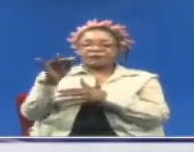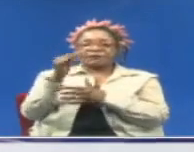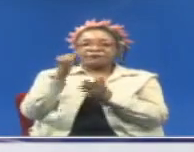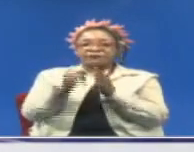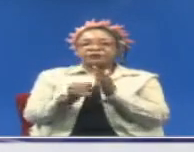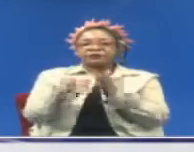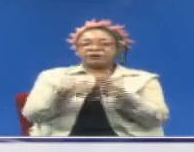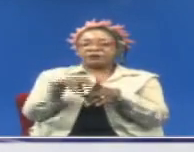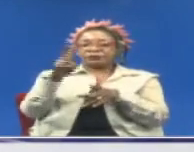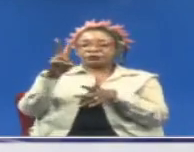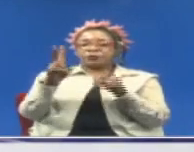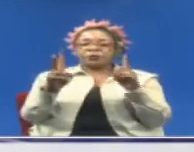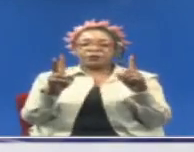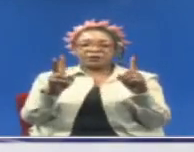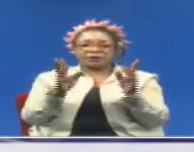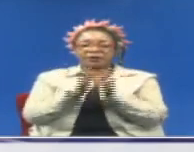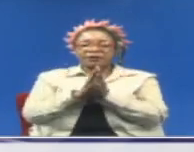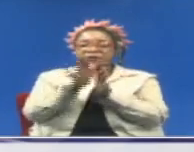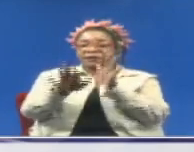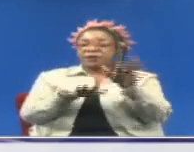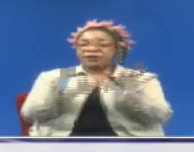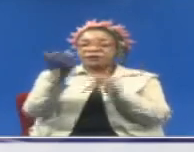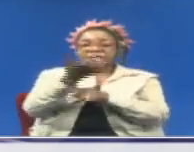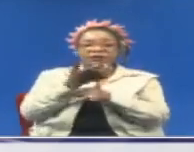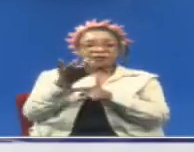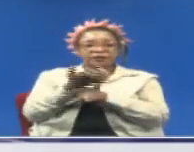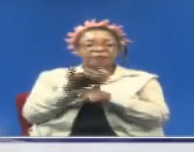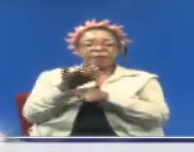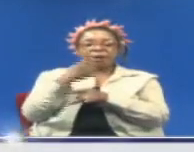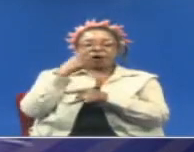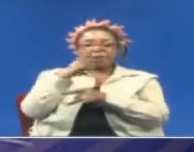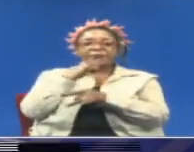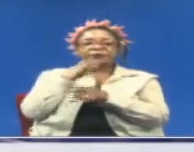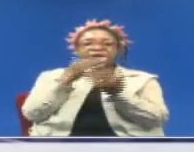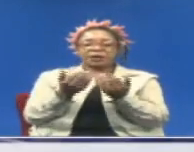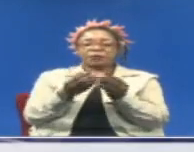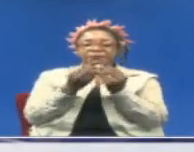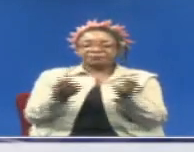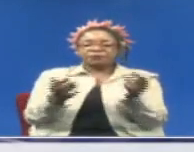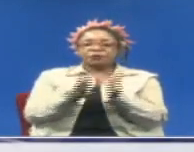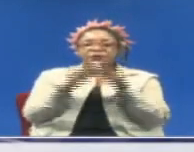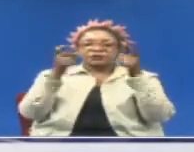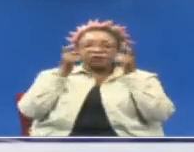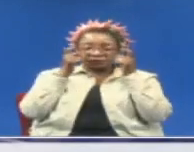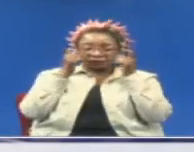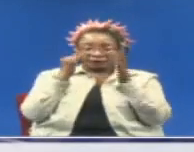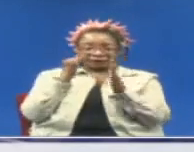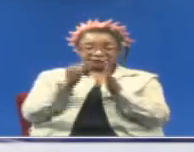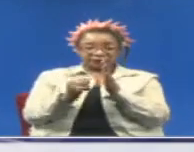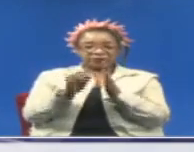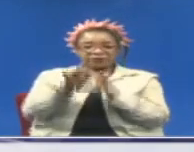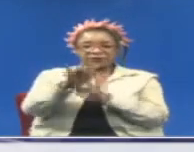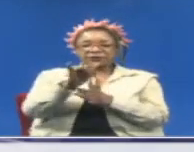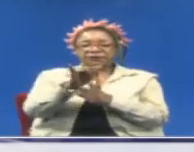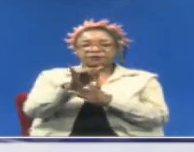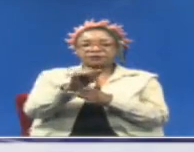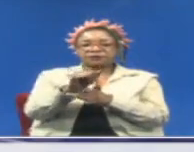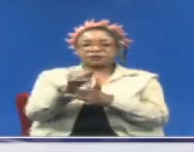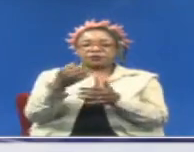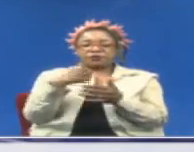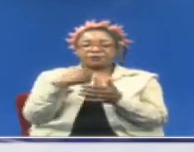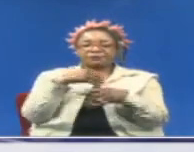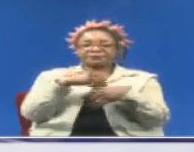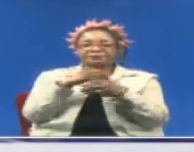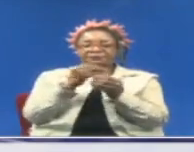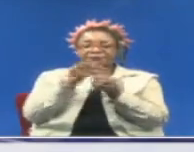to a 2-1 win at the Nyayo National Stadium. Homeboyz will now face Tusker FC in the final after the latter beat Ulinzi Stars to maintain their hopes